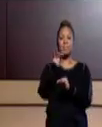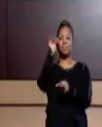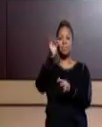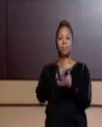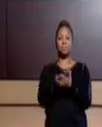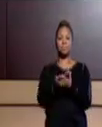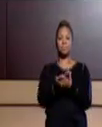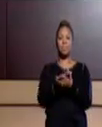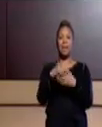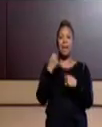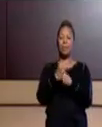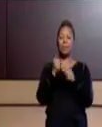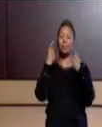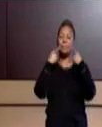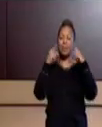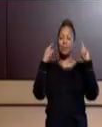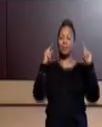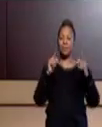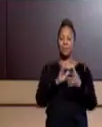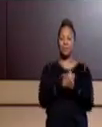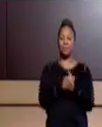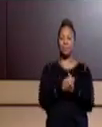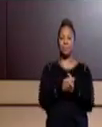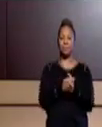spiritually, I'm going to make it through this.